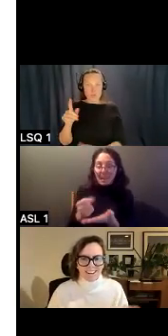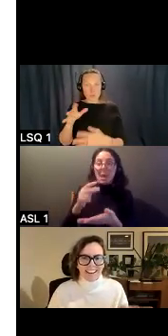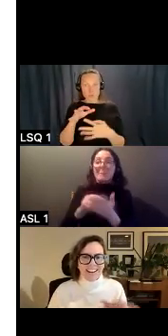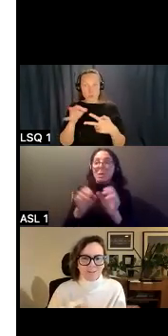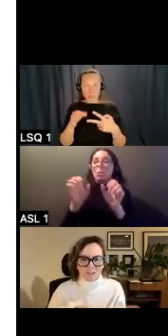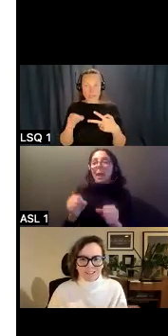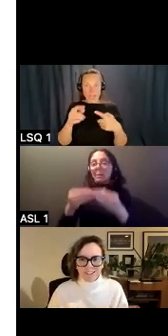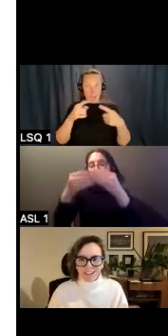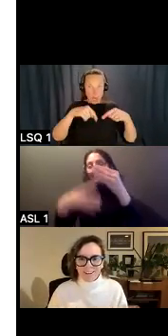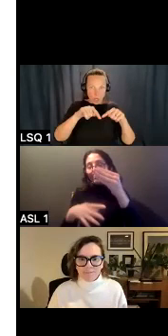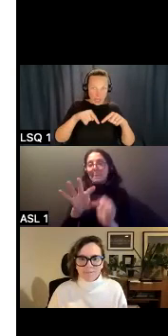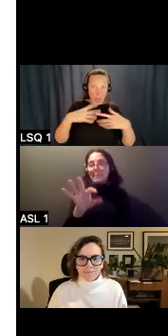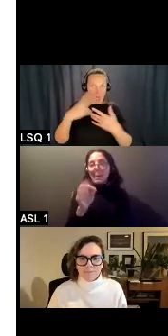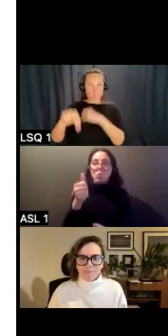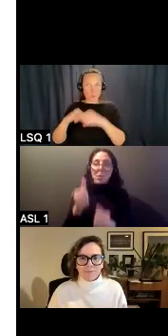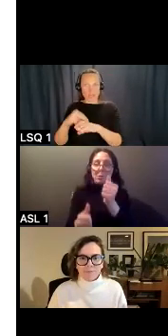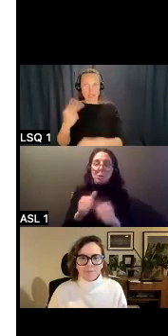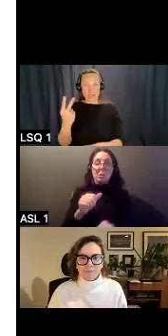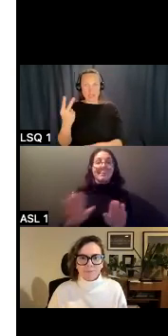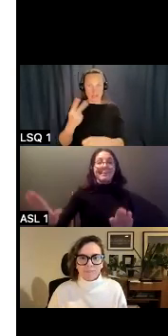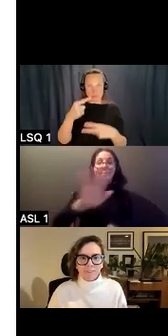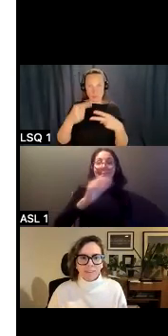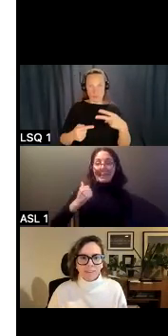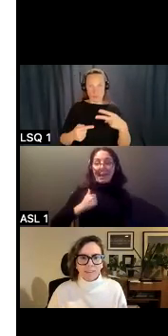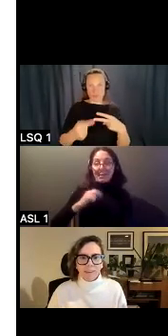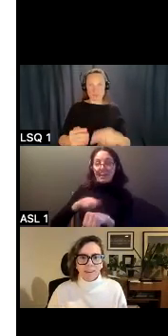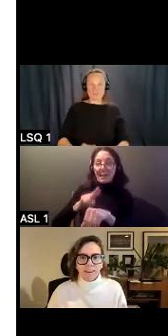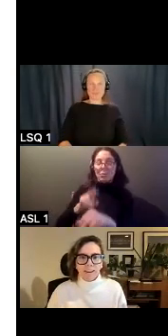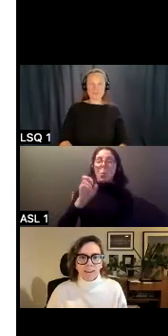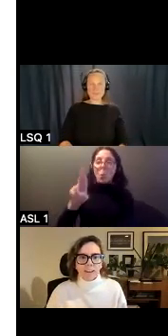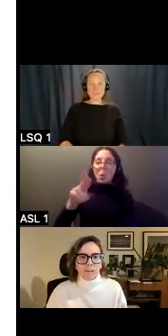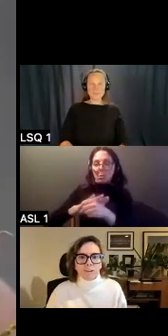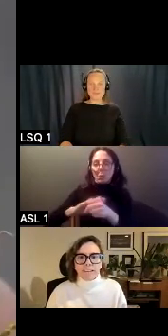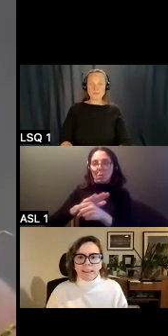choose the local or national level.